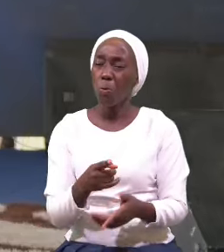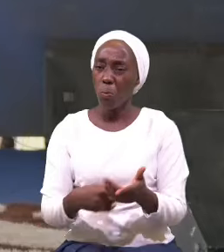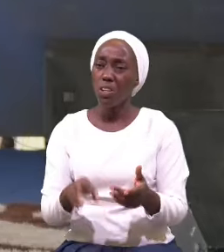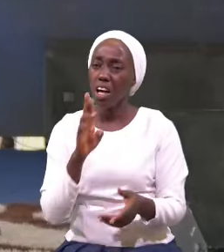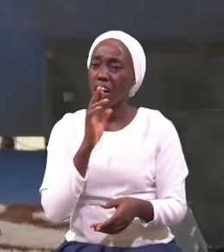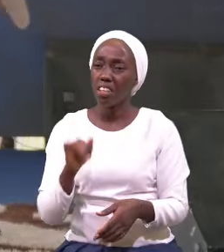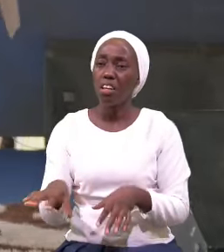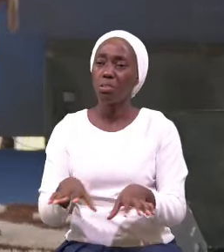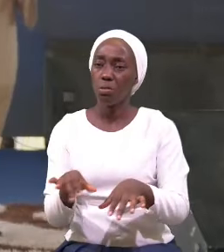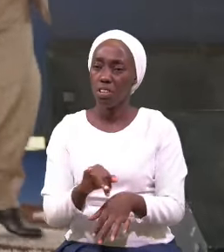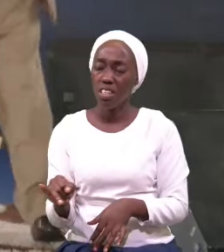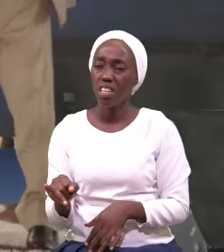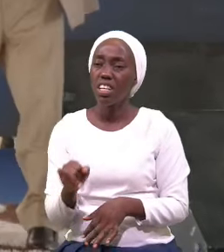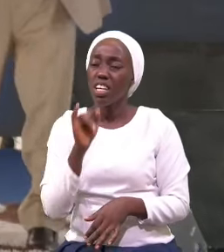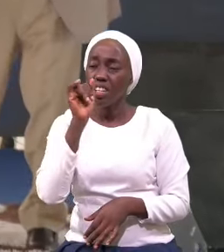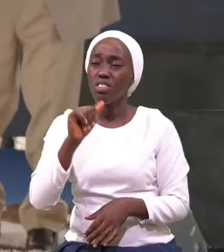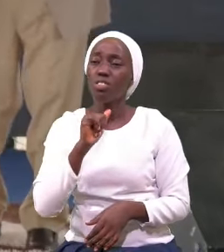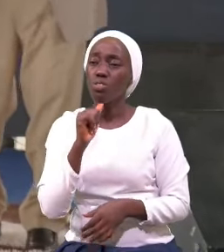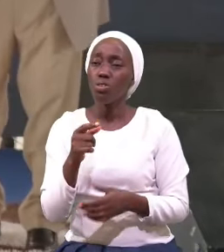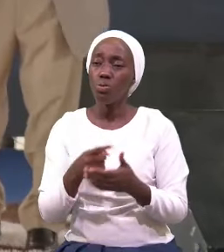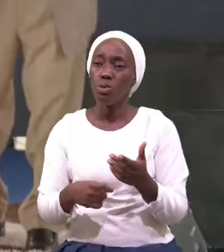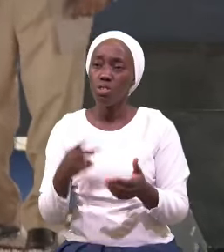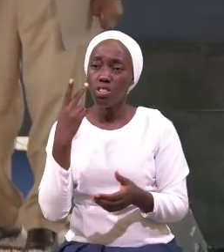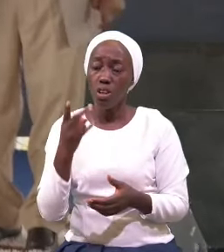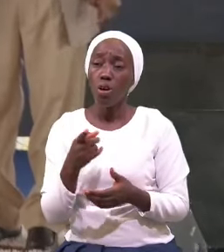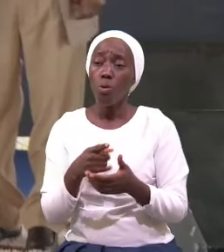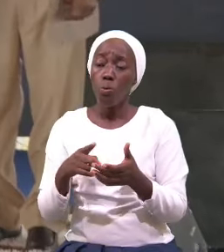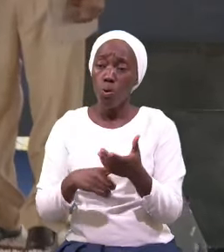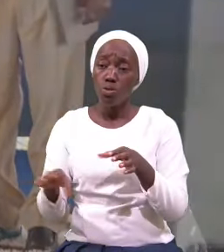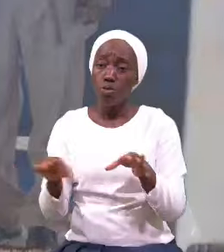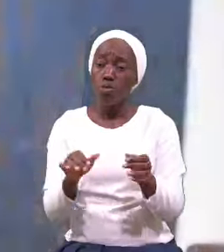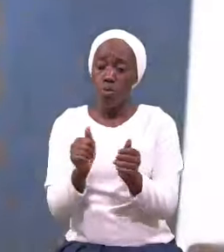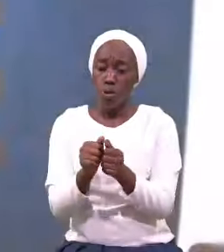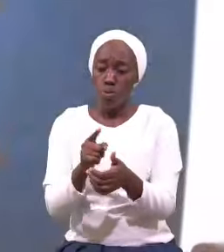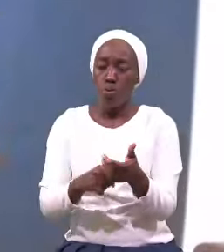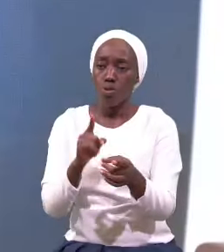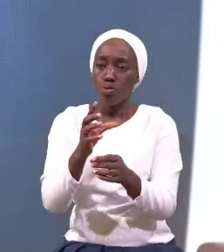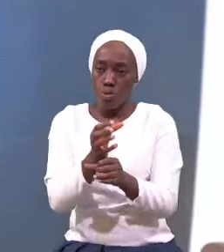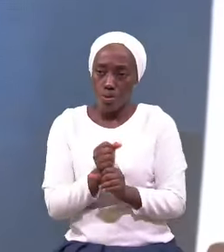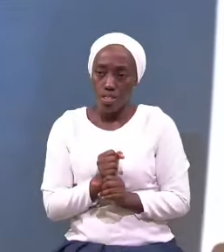It's not what you receive, it's what you do with what you receive.